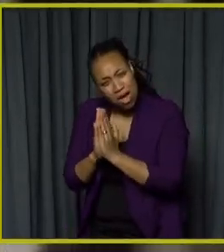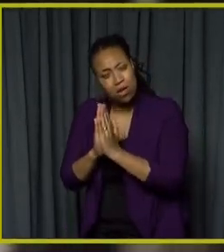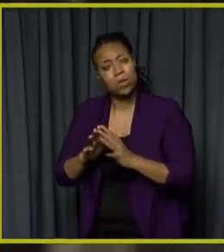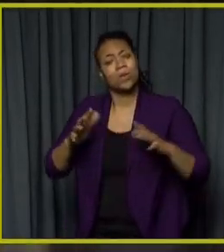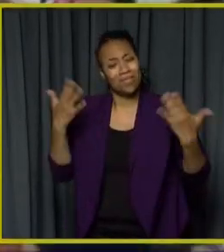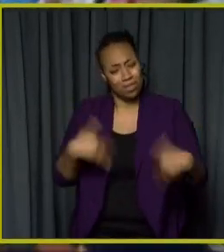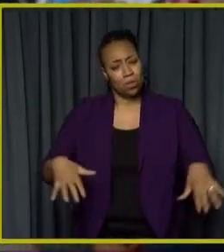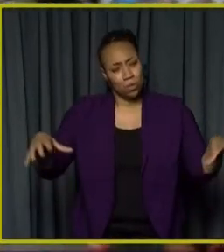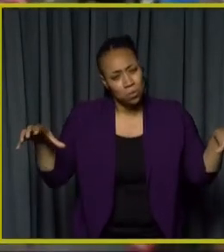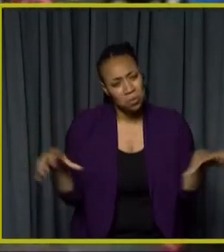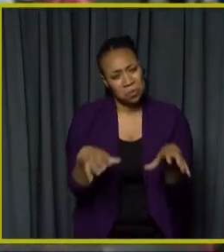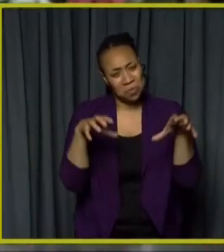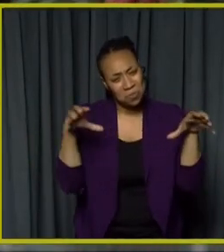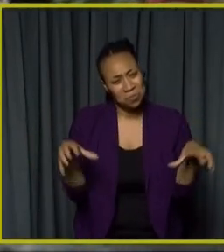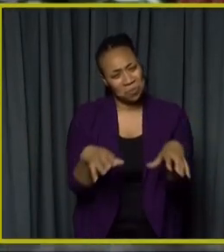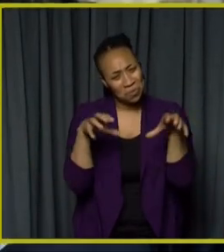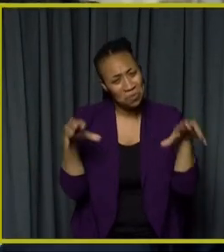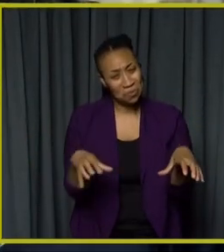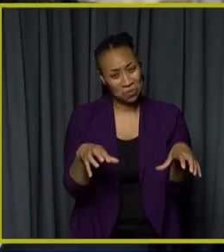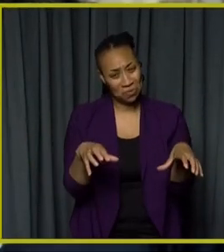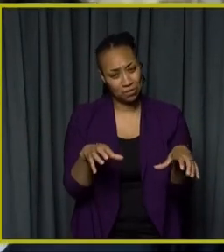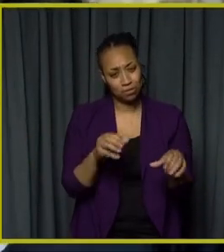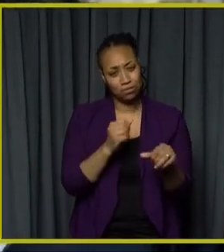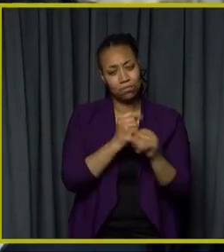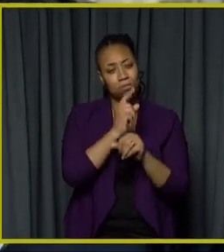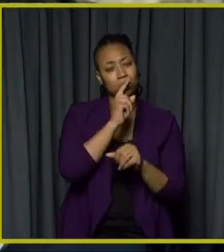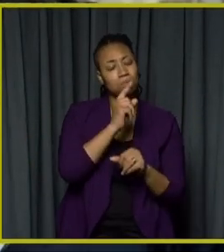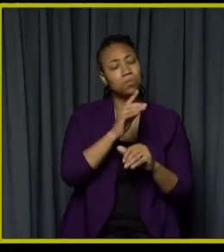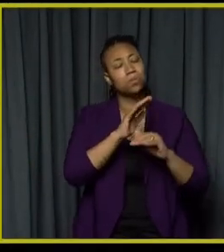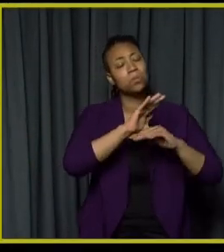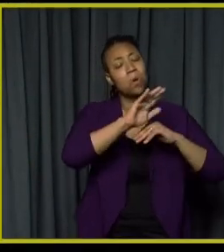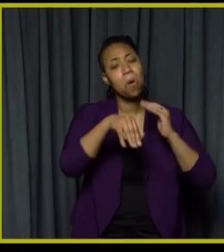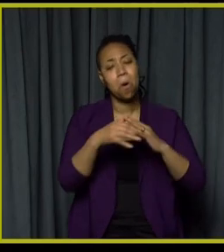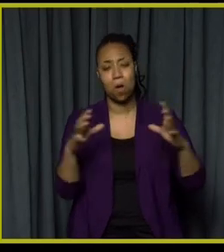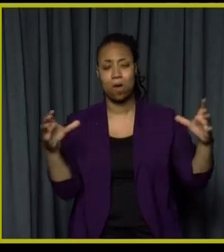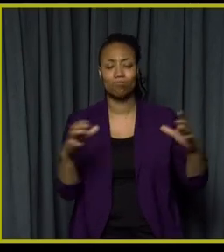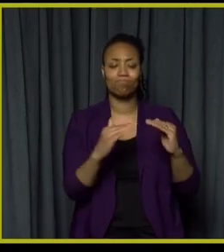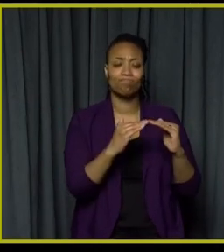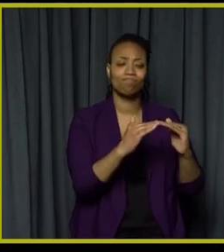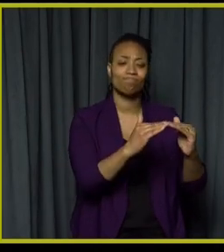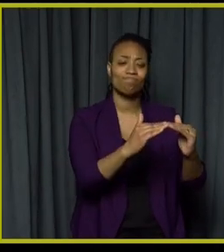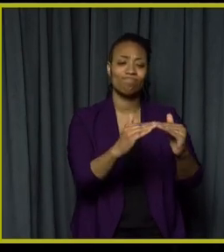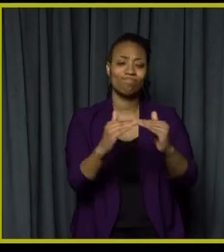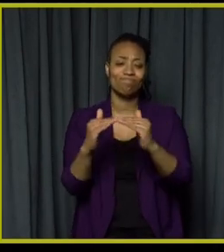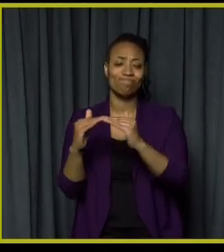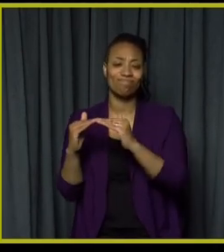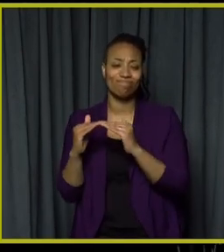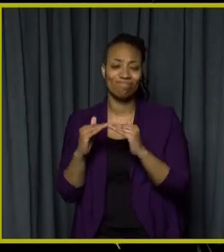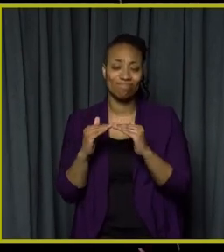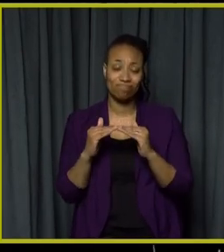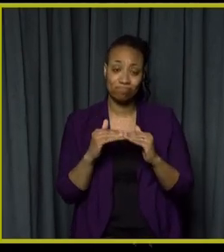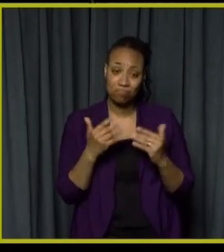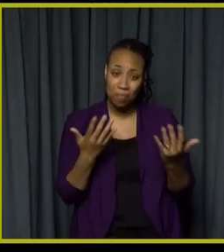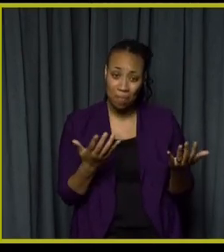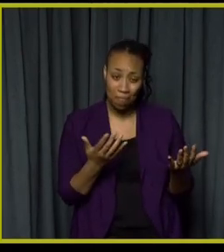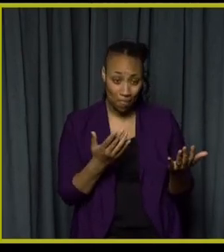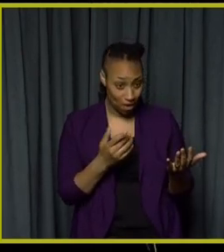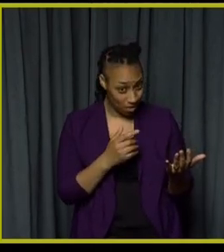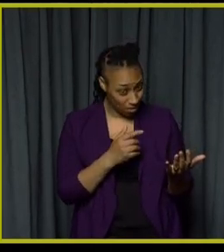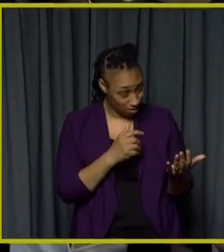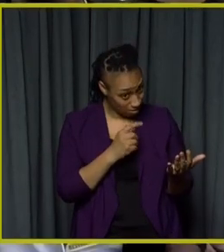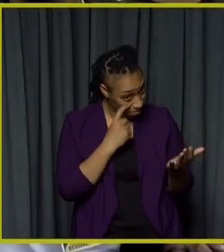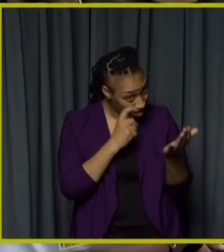that our politicians won't always change. But if you don't recognize us, and then it goes back to that second chapter, that we're the forgotten